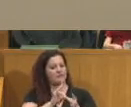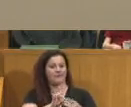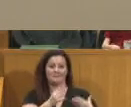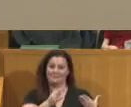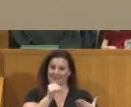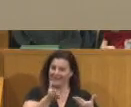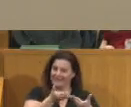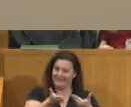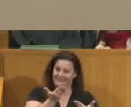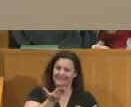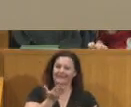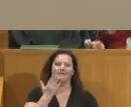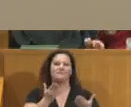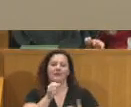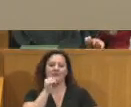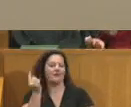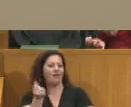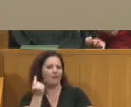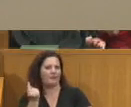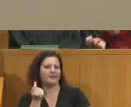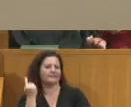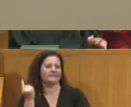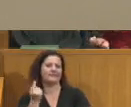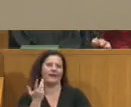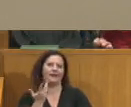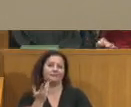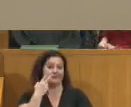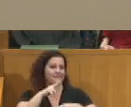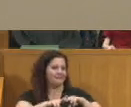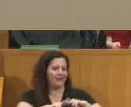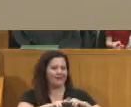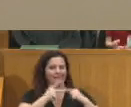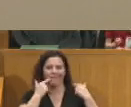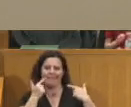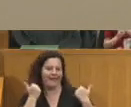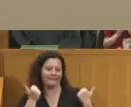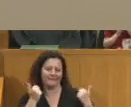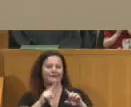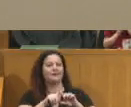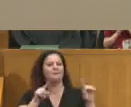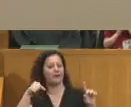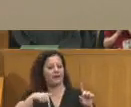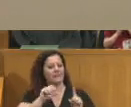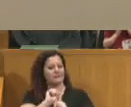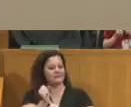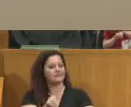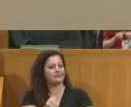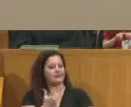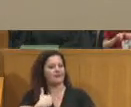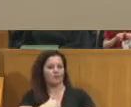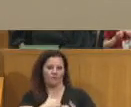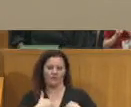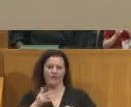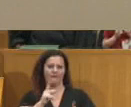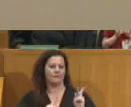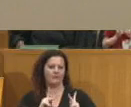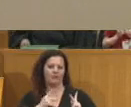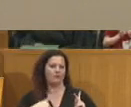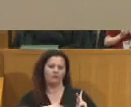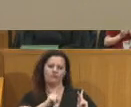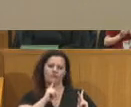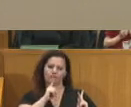Lisa Lewis Dubois, my son, Taylor, my board chair, Mike Wilson, my special assistant, Betty Doster, and all of you. We've got another